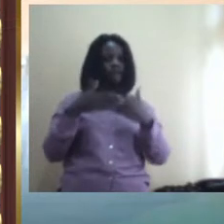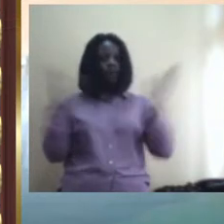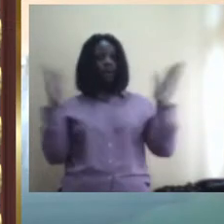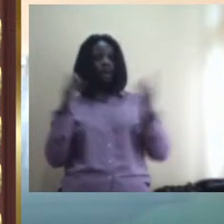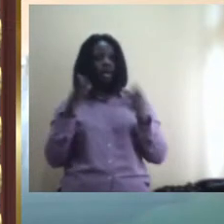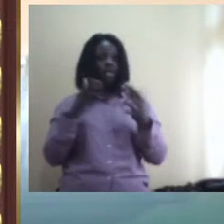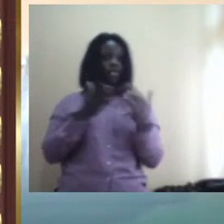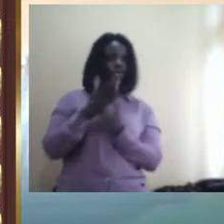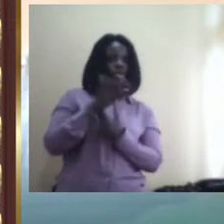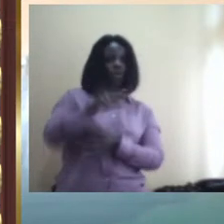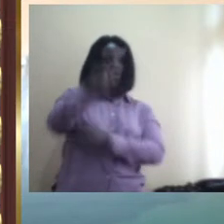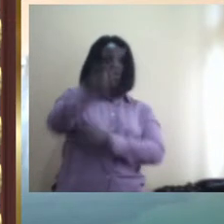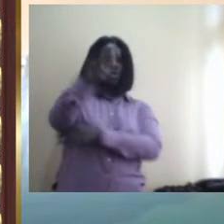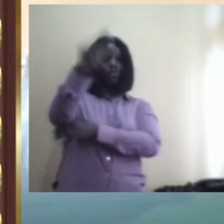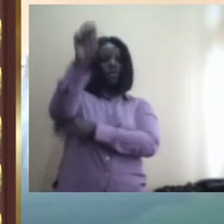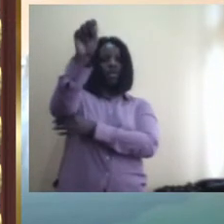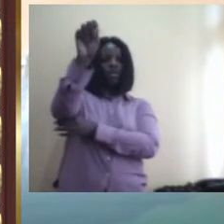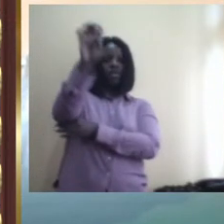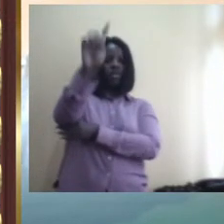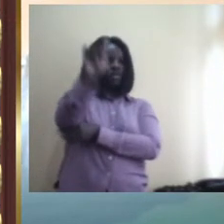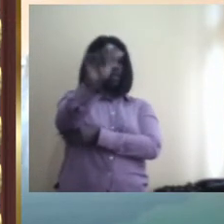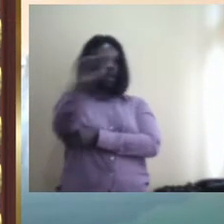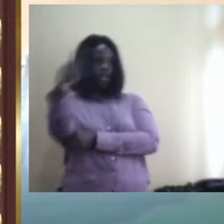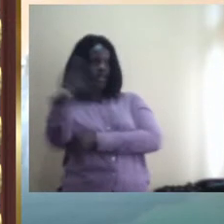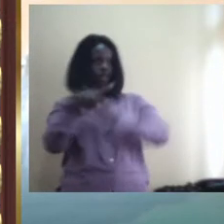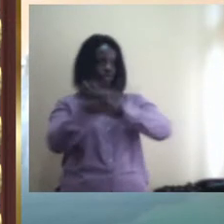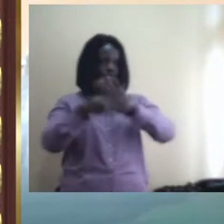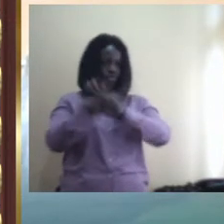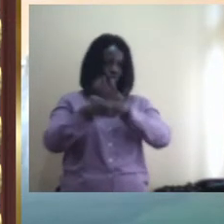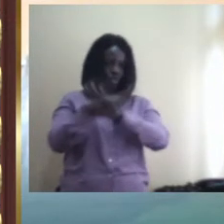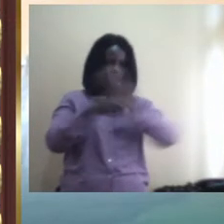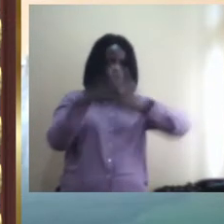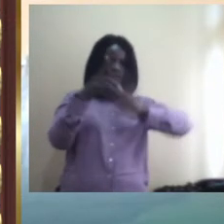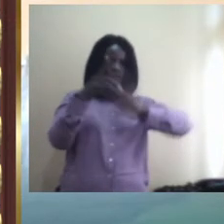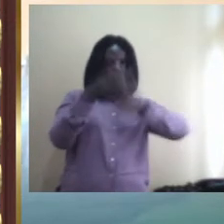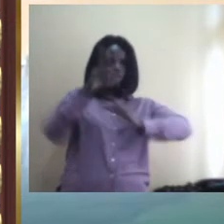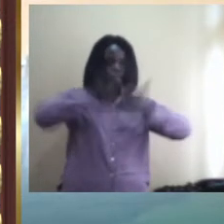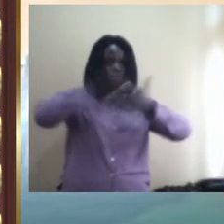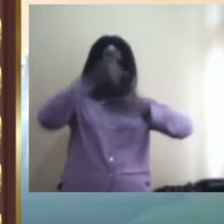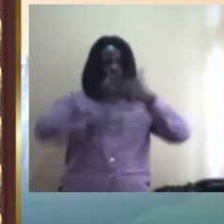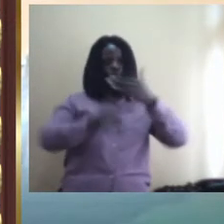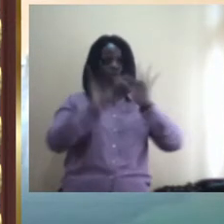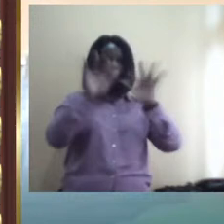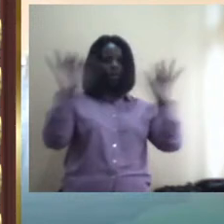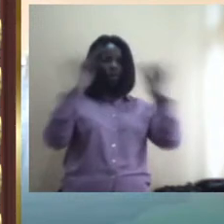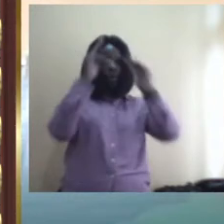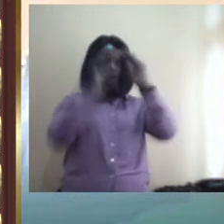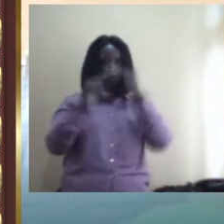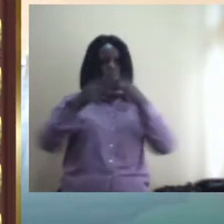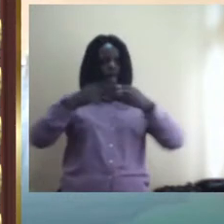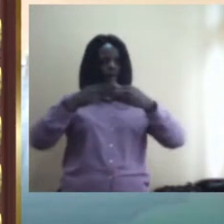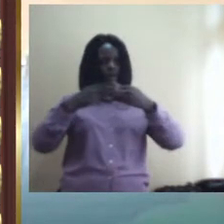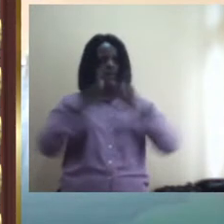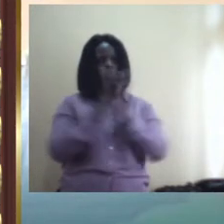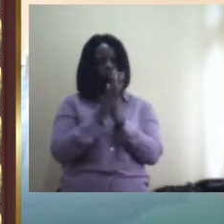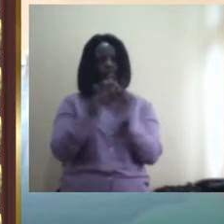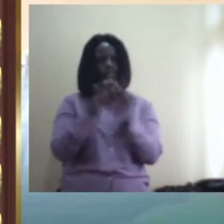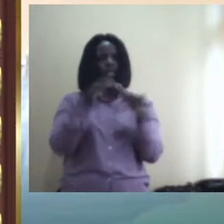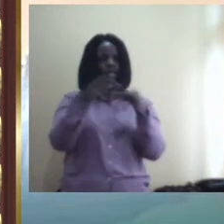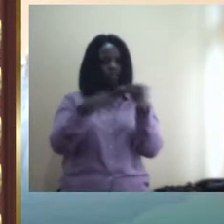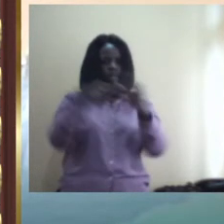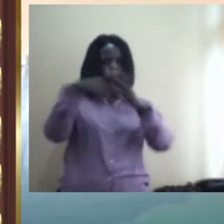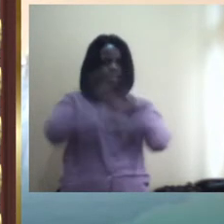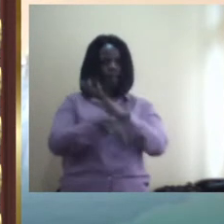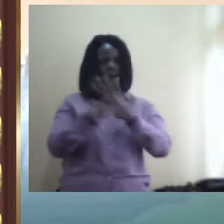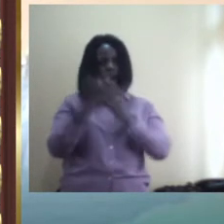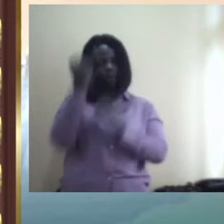through RASET and district development model. Honorable members, allow me to unpack and expand on the